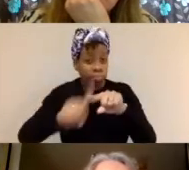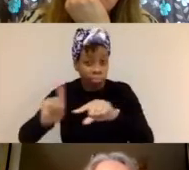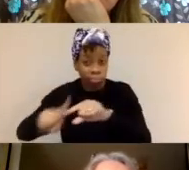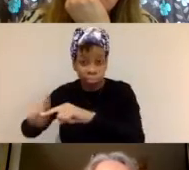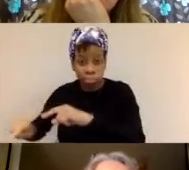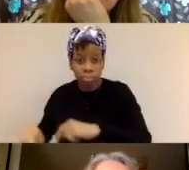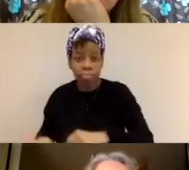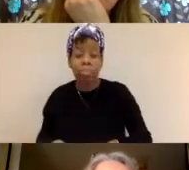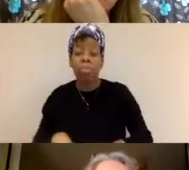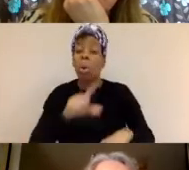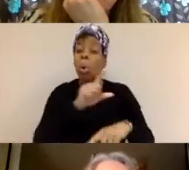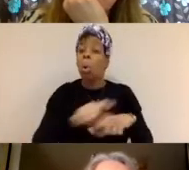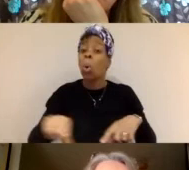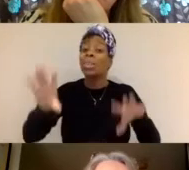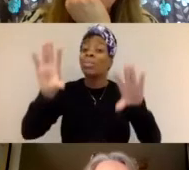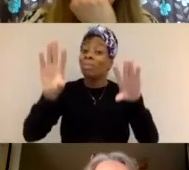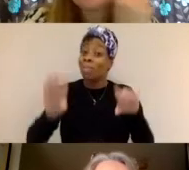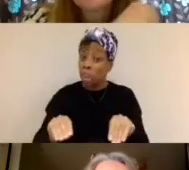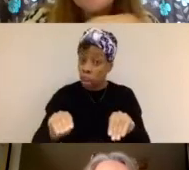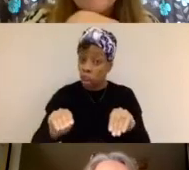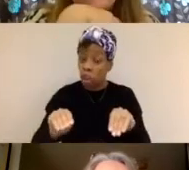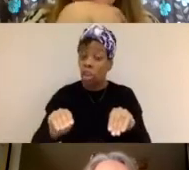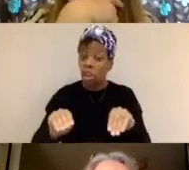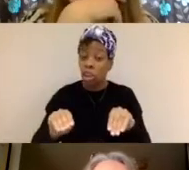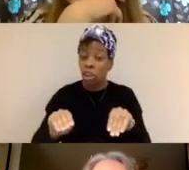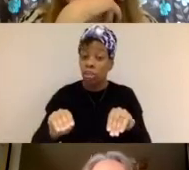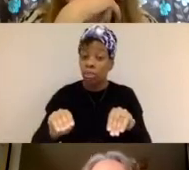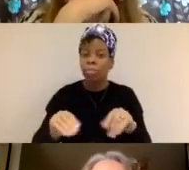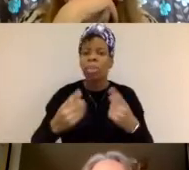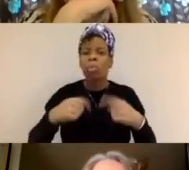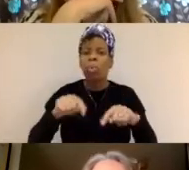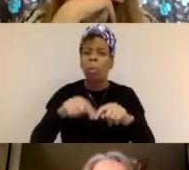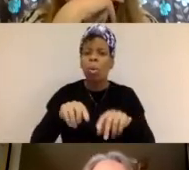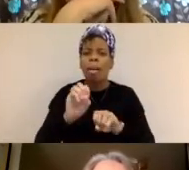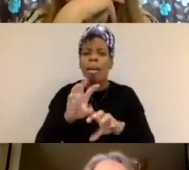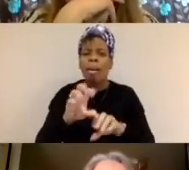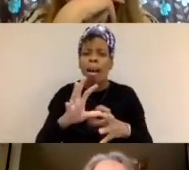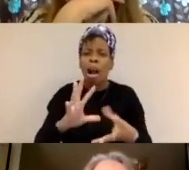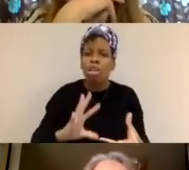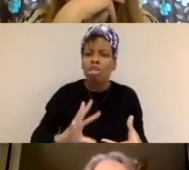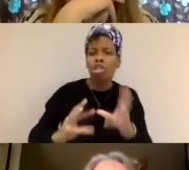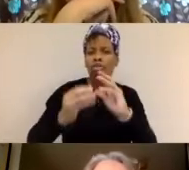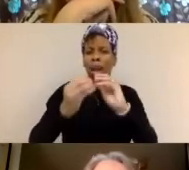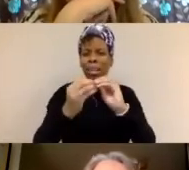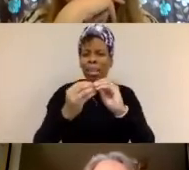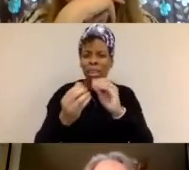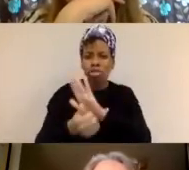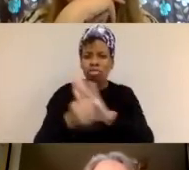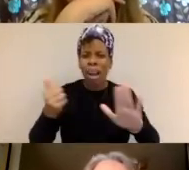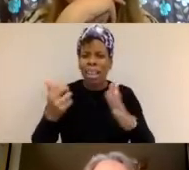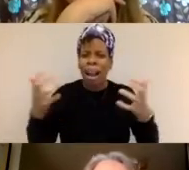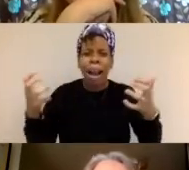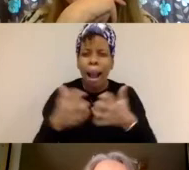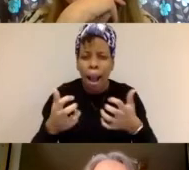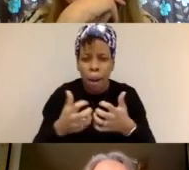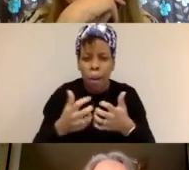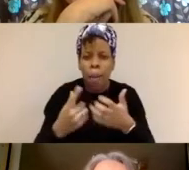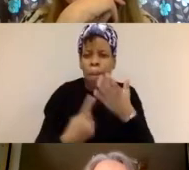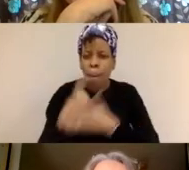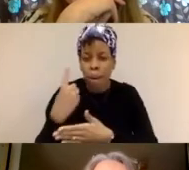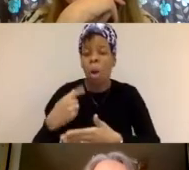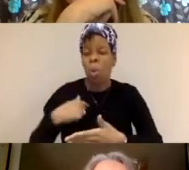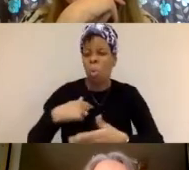is over, you'll be, we'll talk to you a bit more about the curating exhibitions course, and there's the opportunity to take part in that as